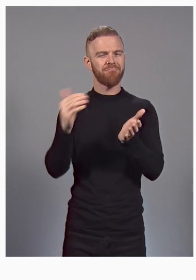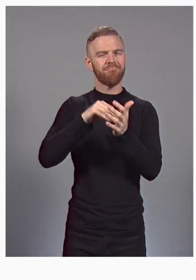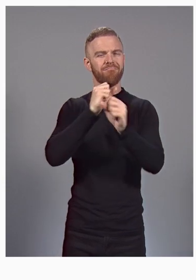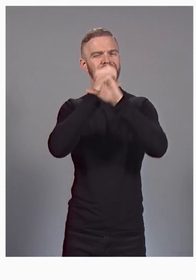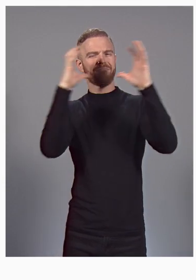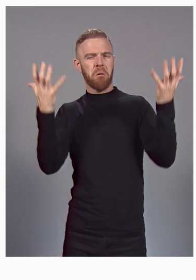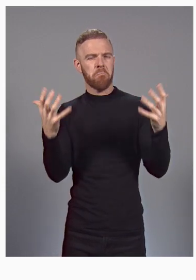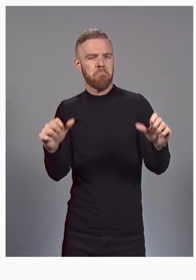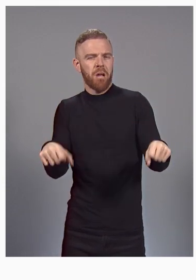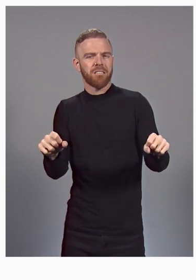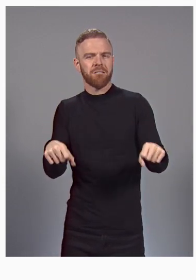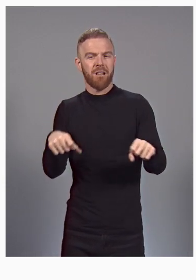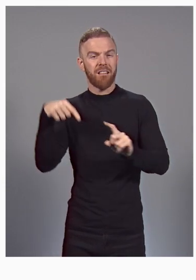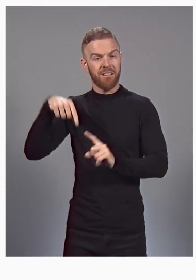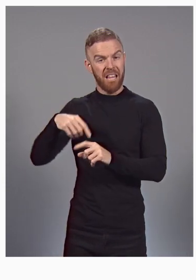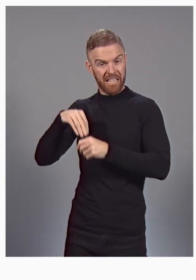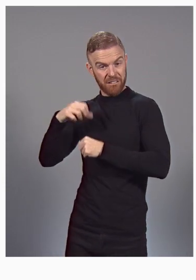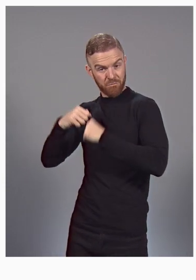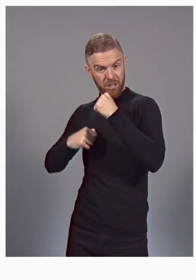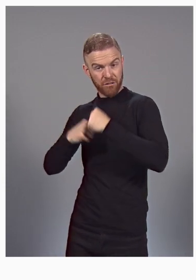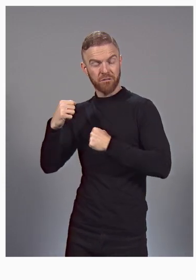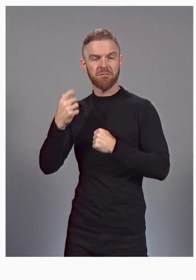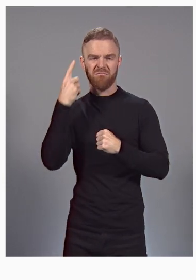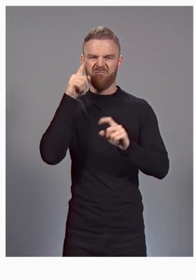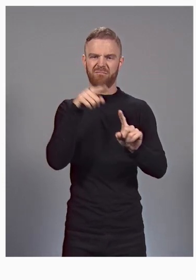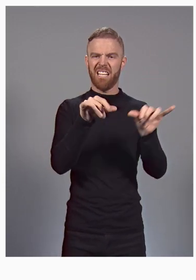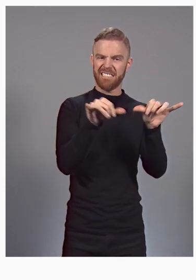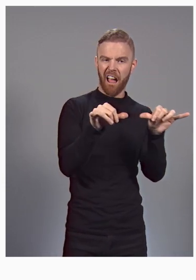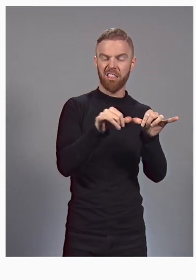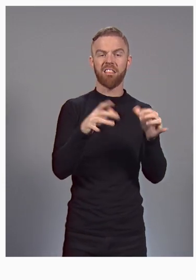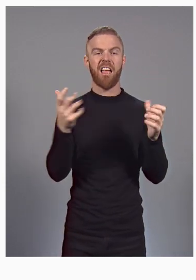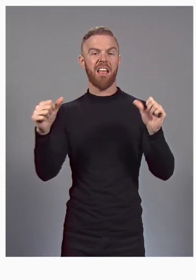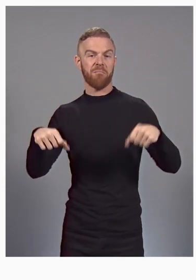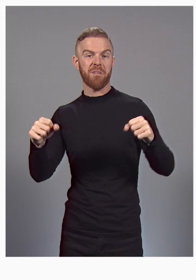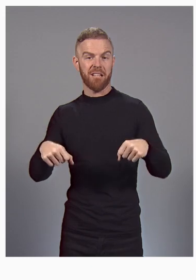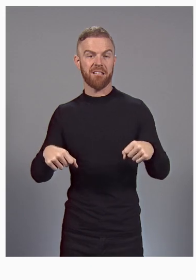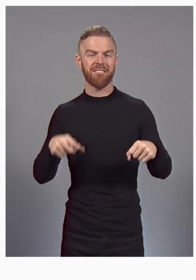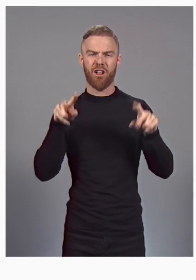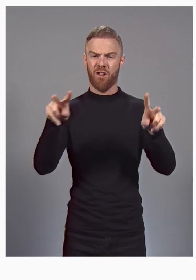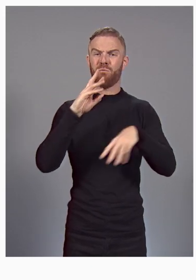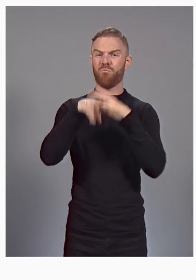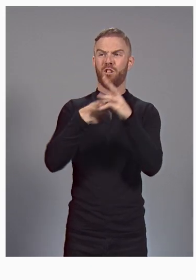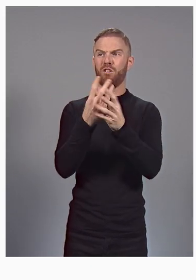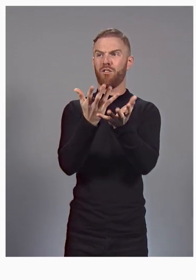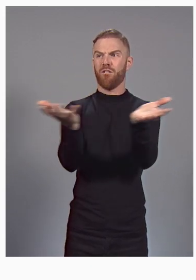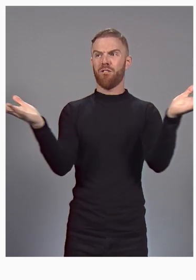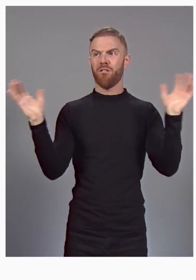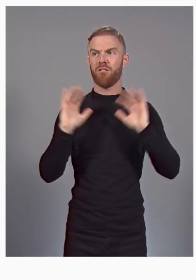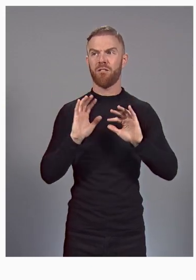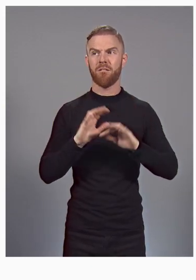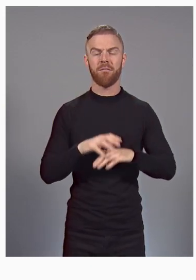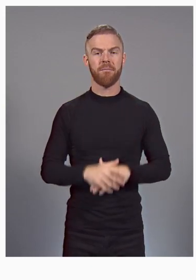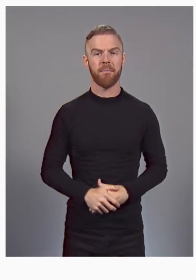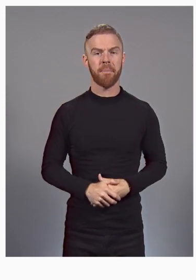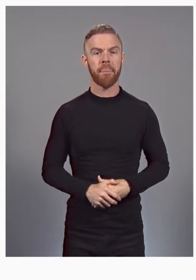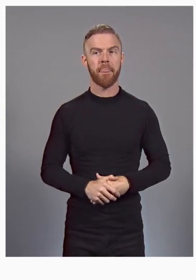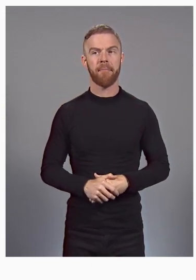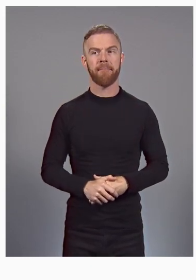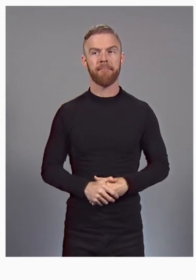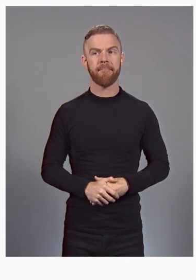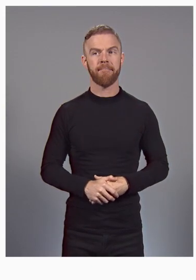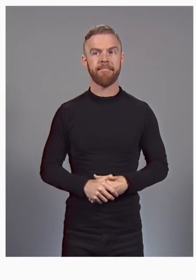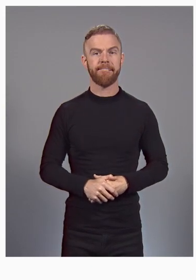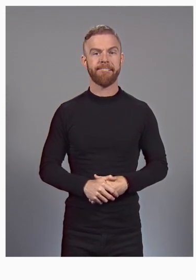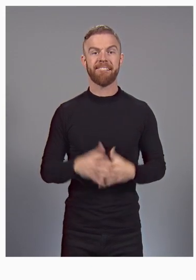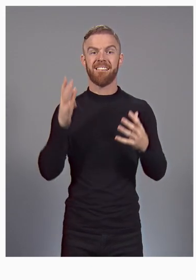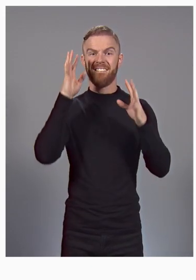infrastructure in terms of scale and capability. Look at the world around us. The time for disruptive innovation has never been more